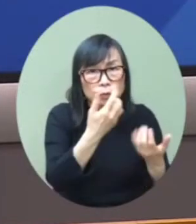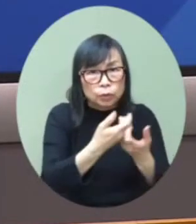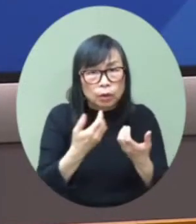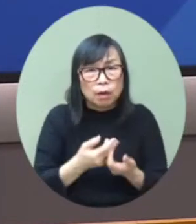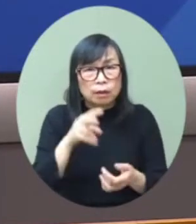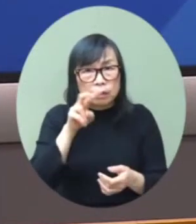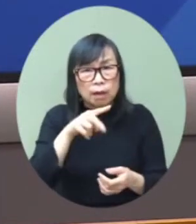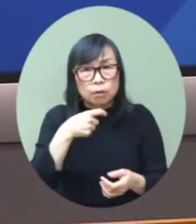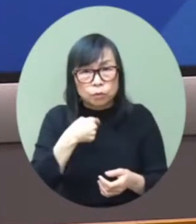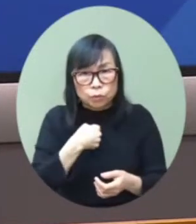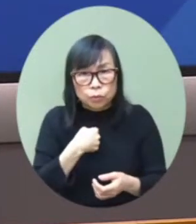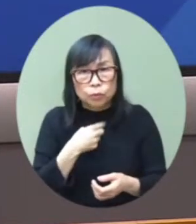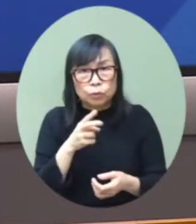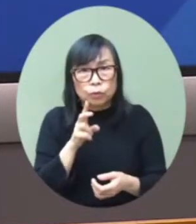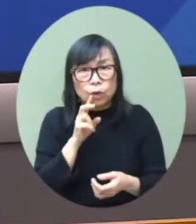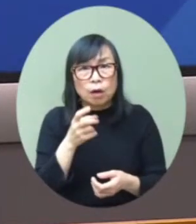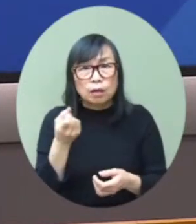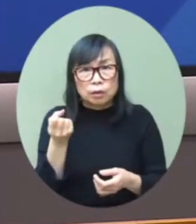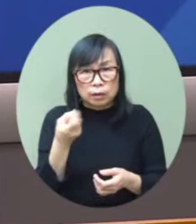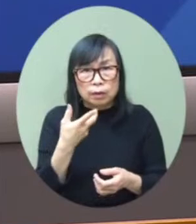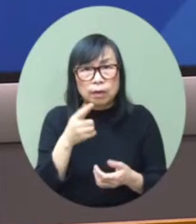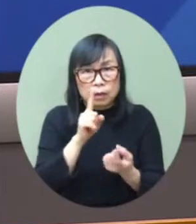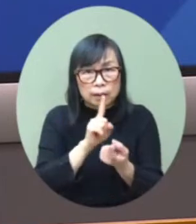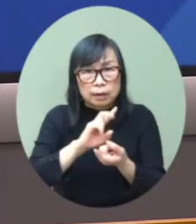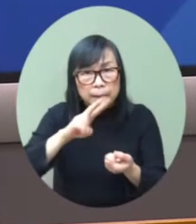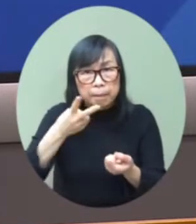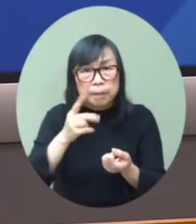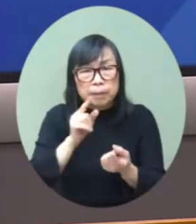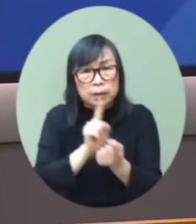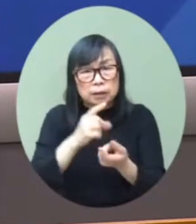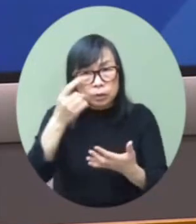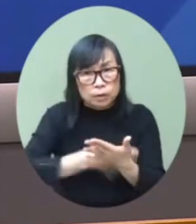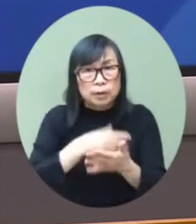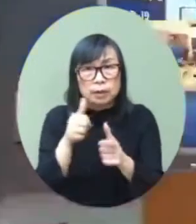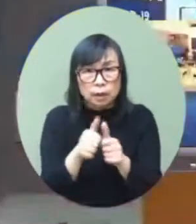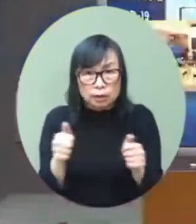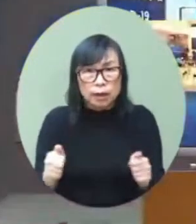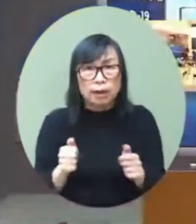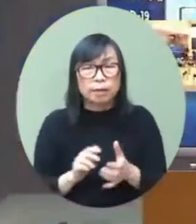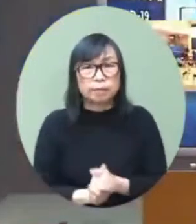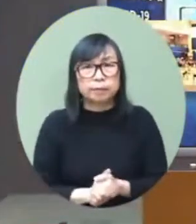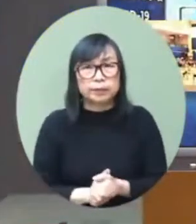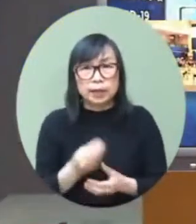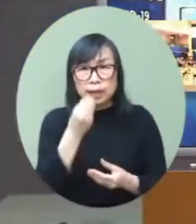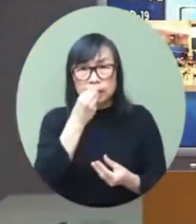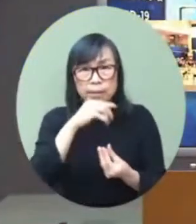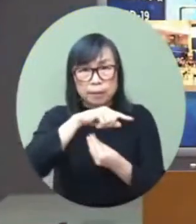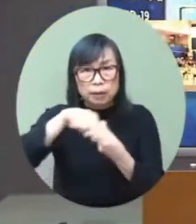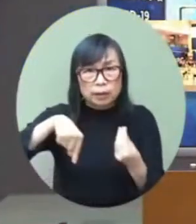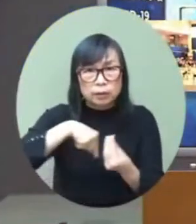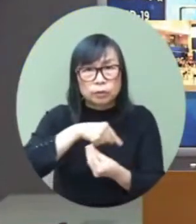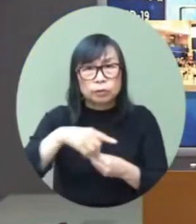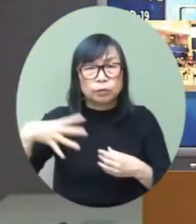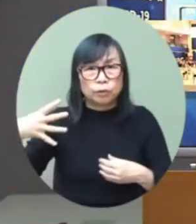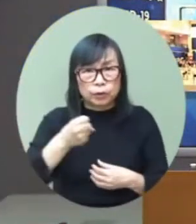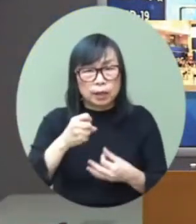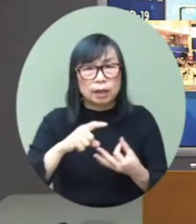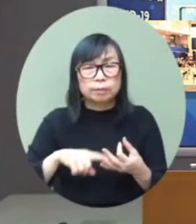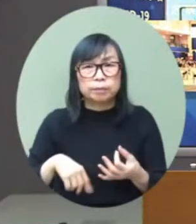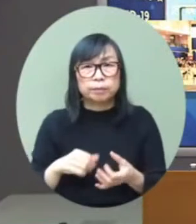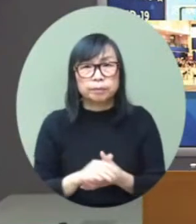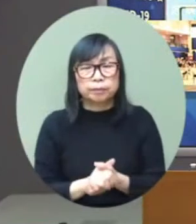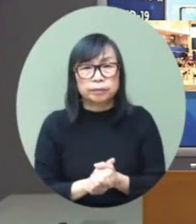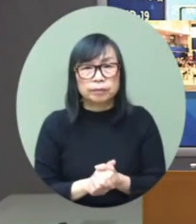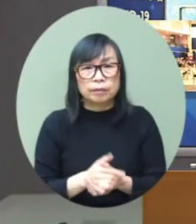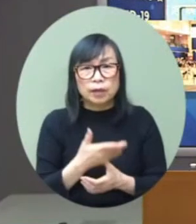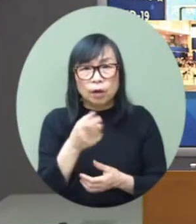and keeping the situation in view. If necessary, we will provide more contingency measures. Thank you. Secretary for Food